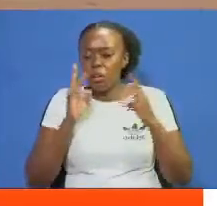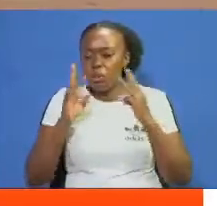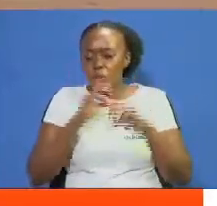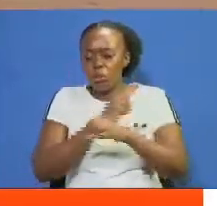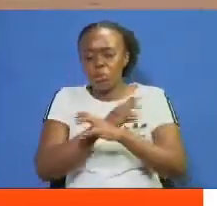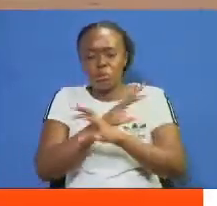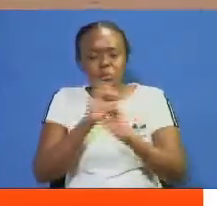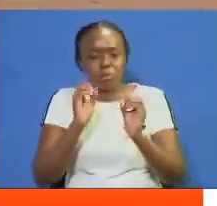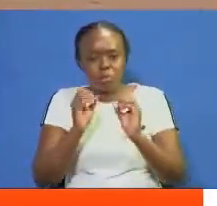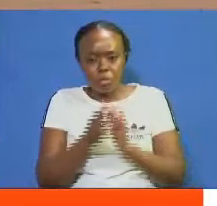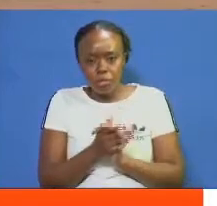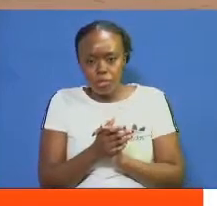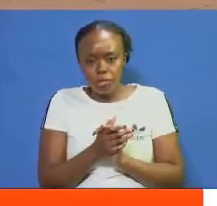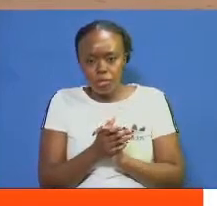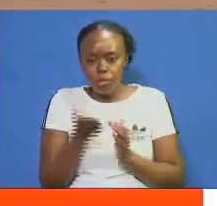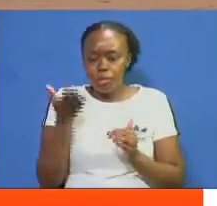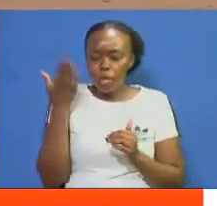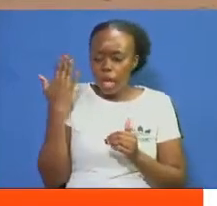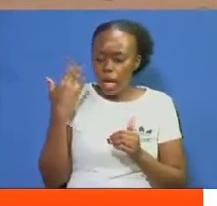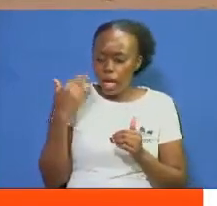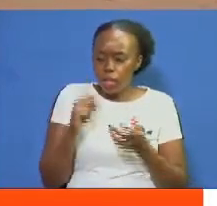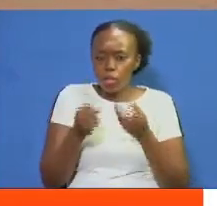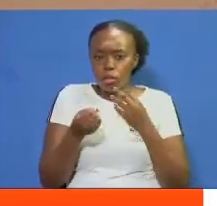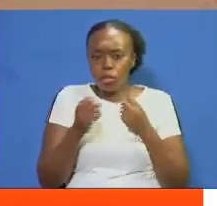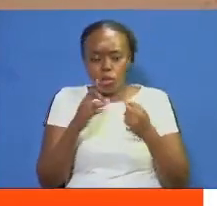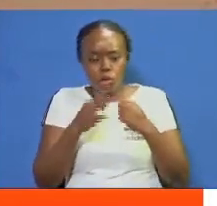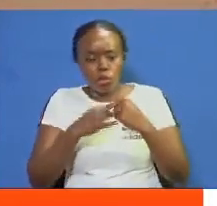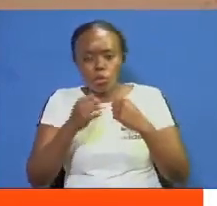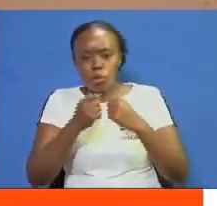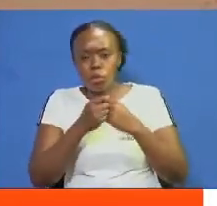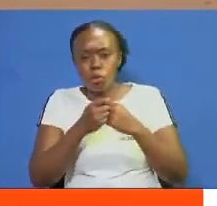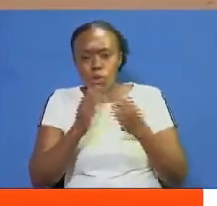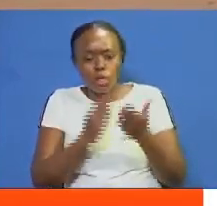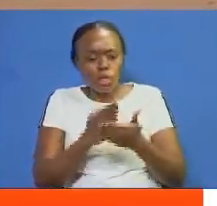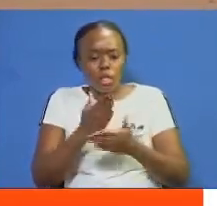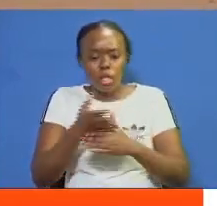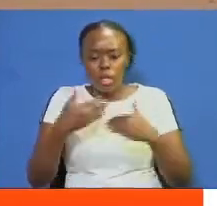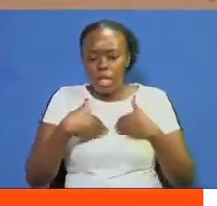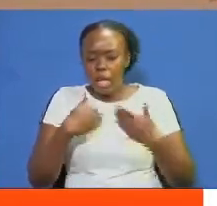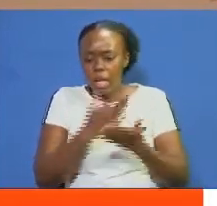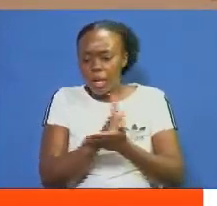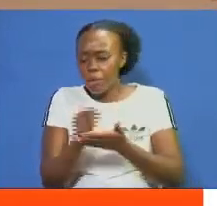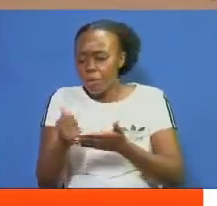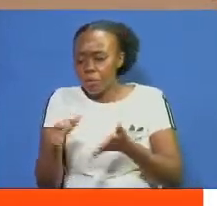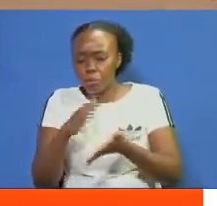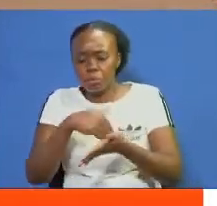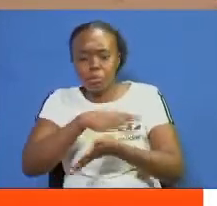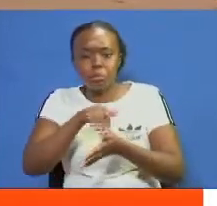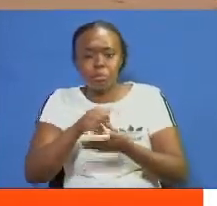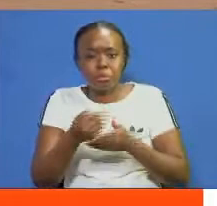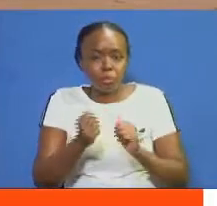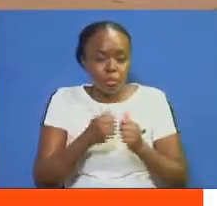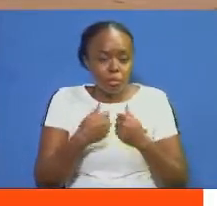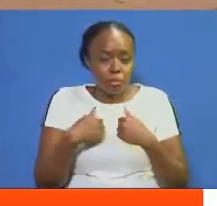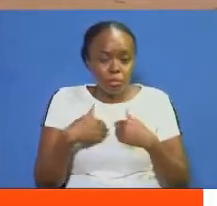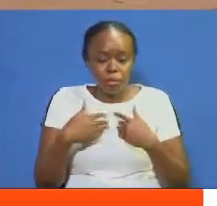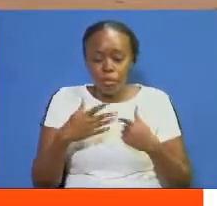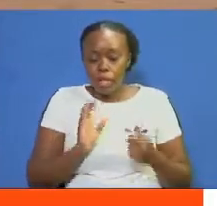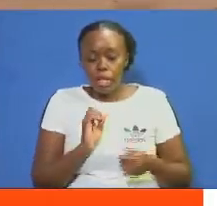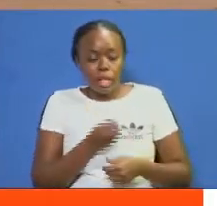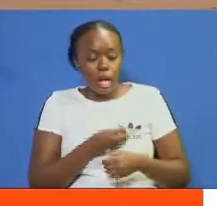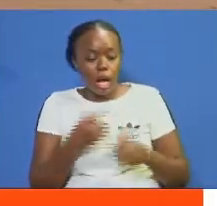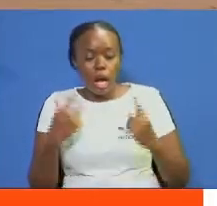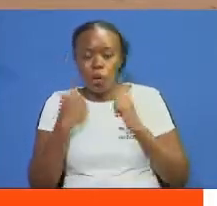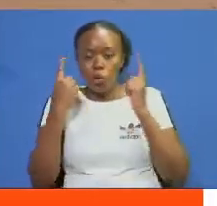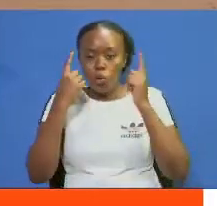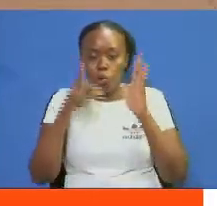security. Juzi tarehe 28 tunashangaa wametoa ruling zao, hakuna pati zote. Ilikuwa pati wakili wetu ndo alikuwa,